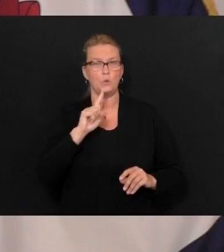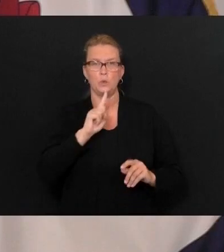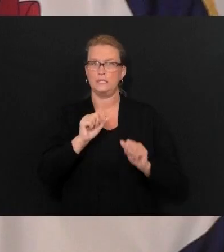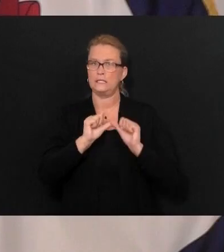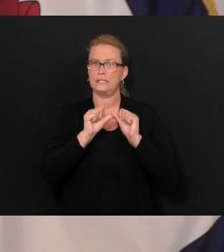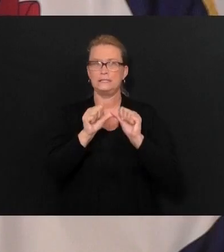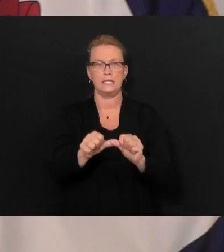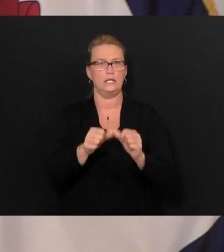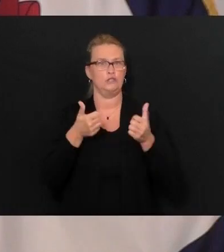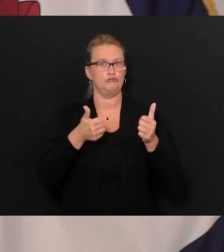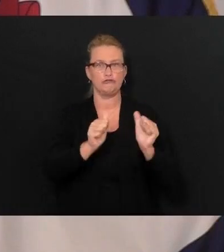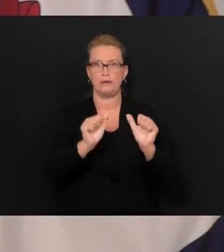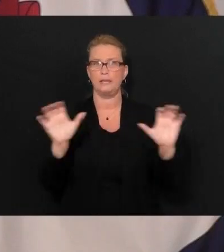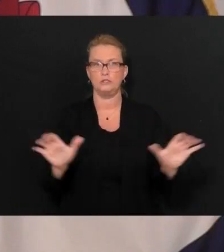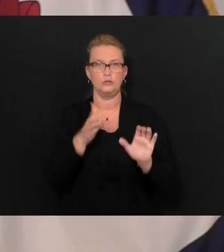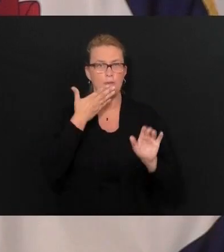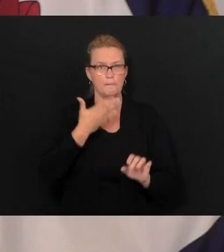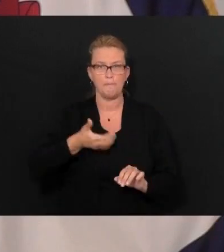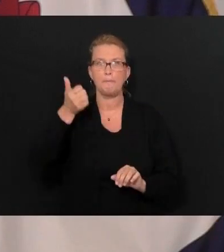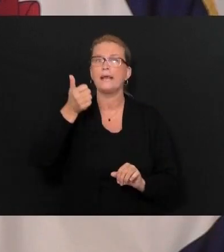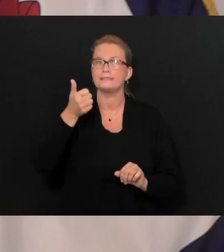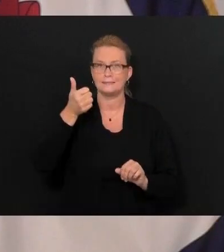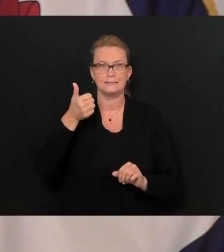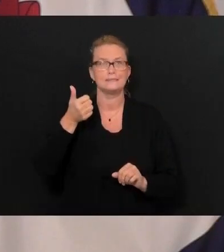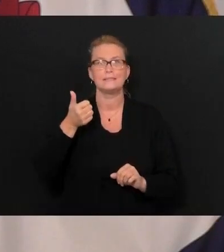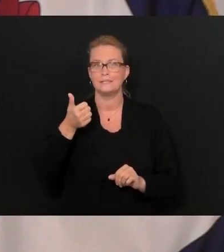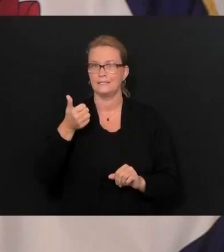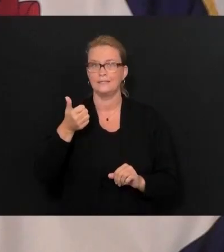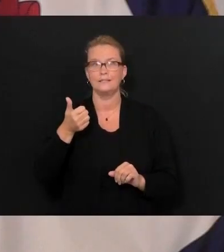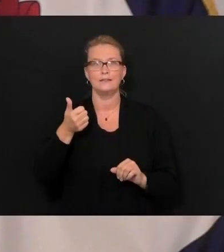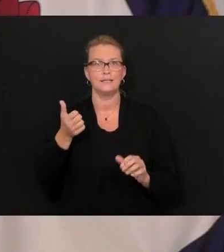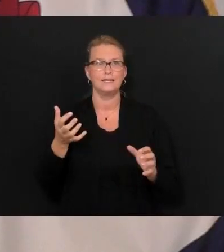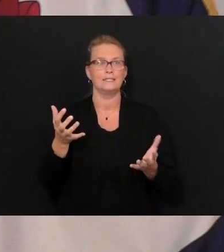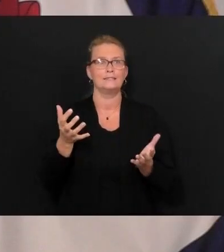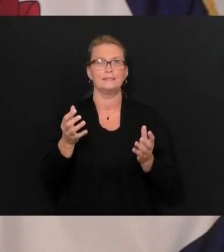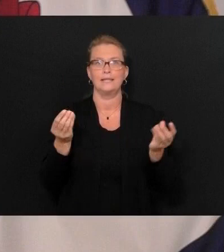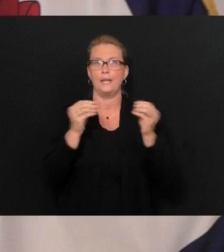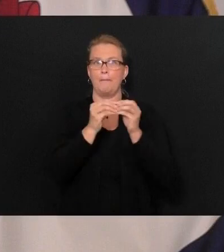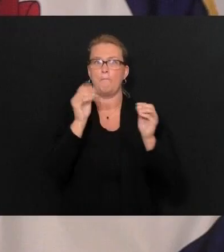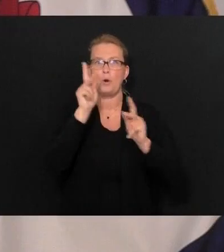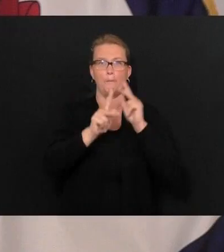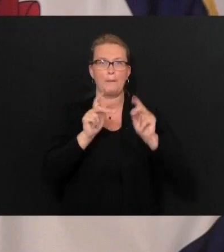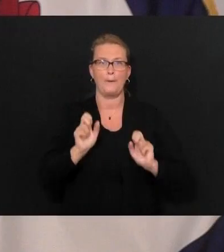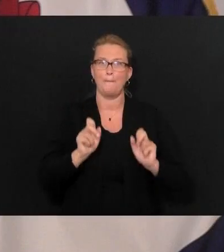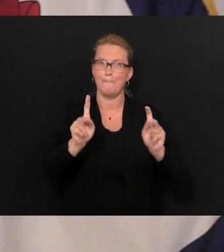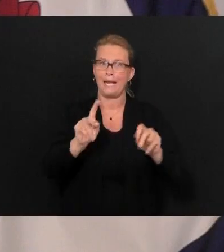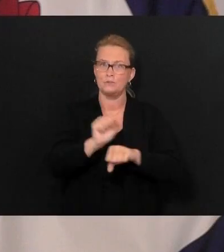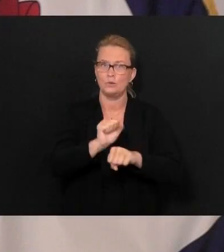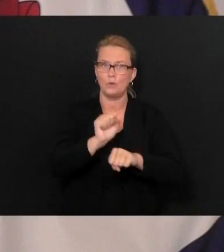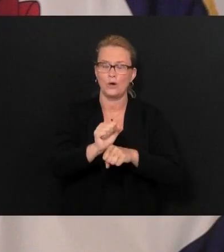continuing to try to do so, and we're going to continue to try to get more and more people back to work. And